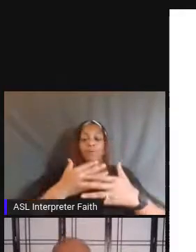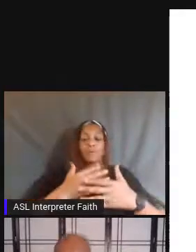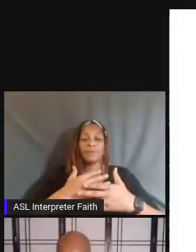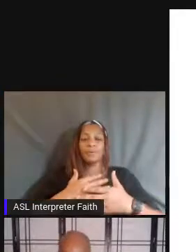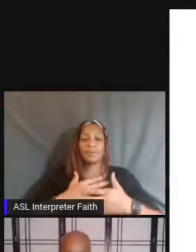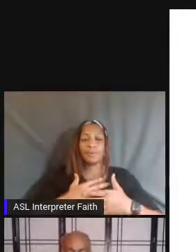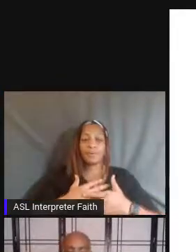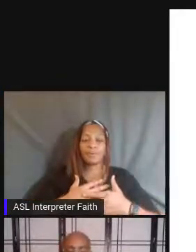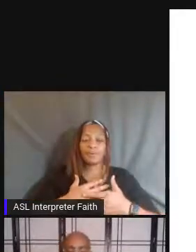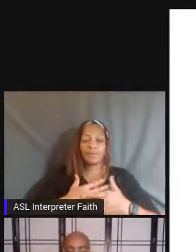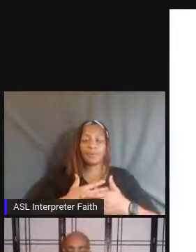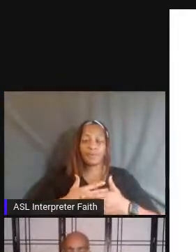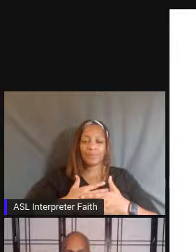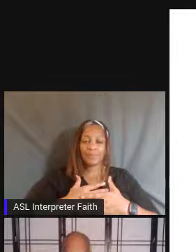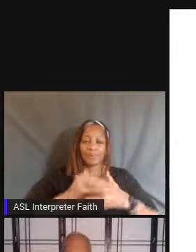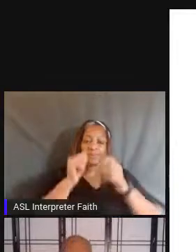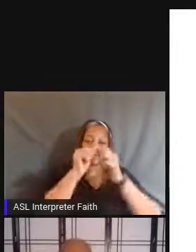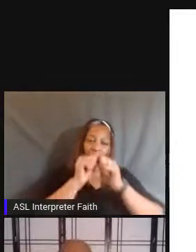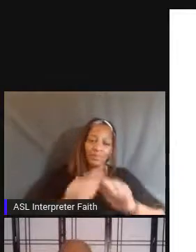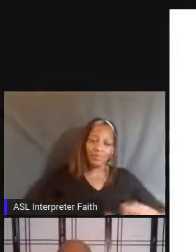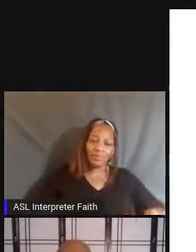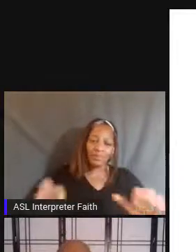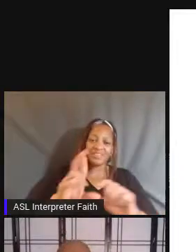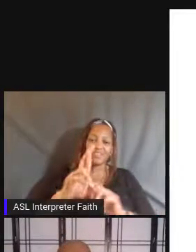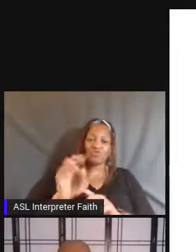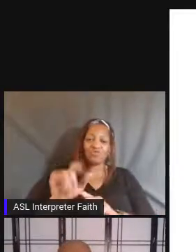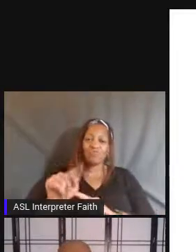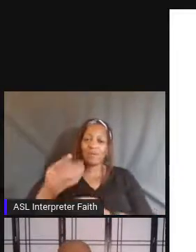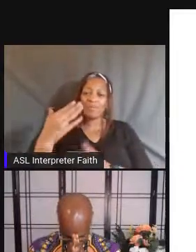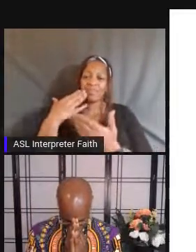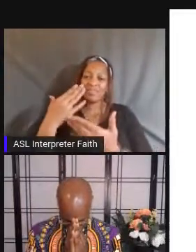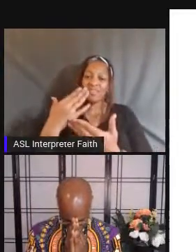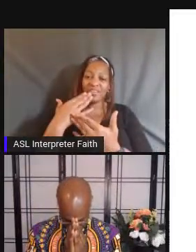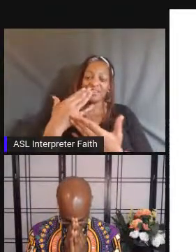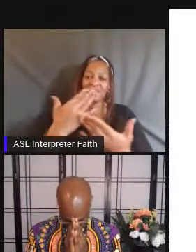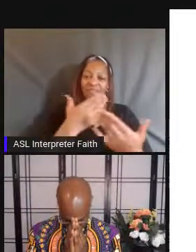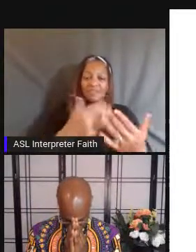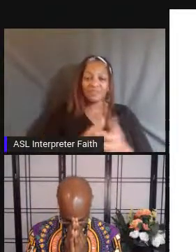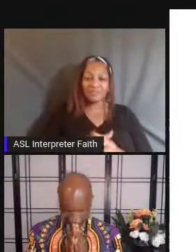Namaste, gratitude, blessings, Robert. Thank you.